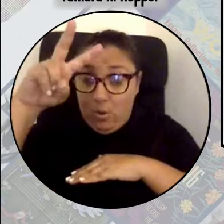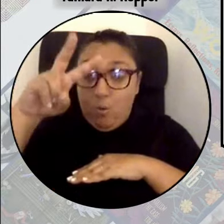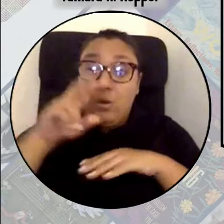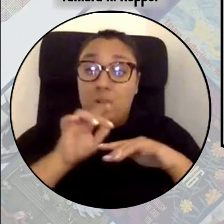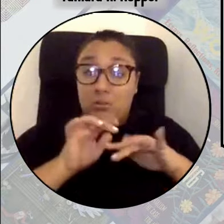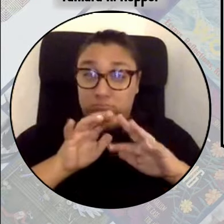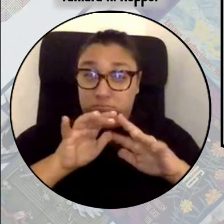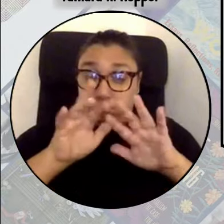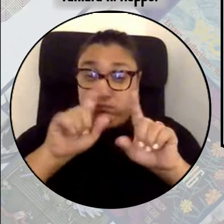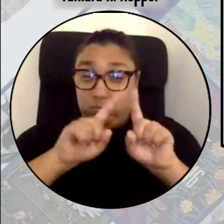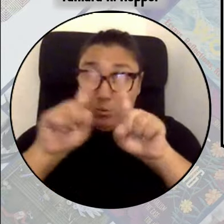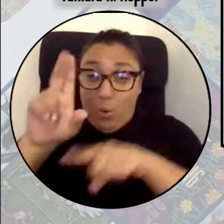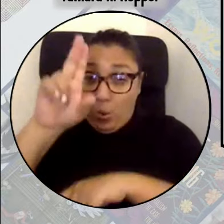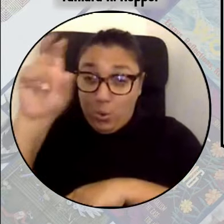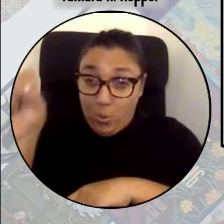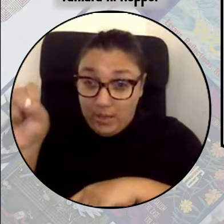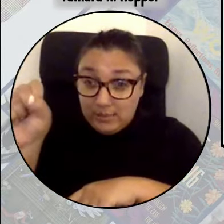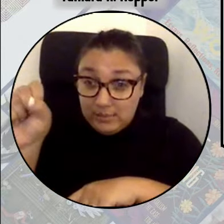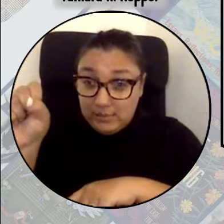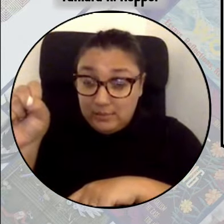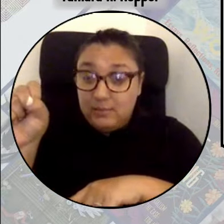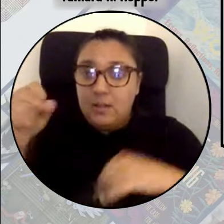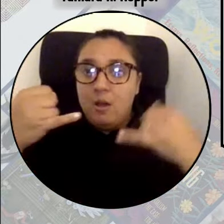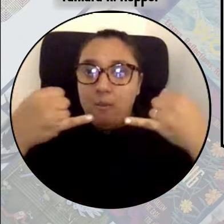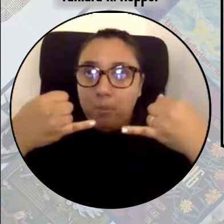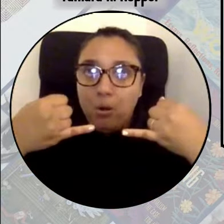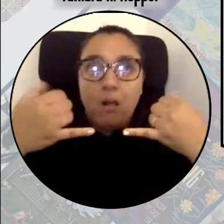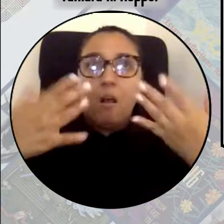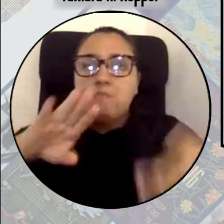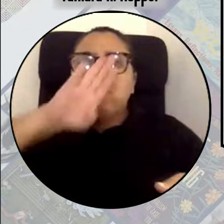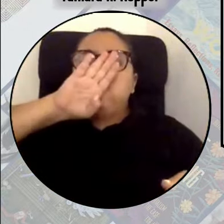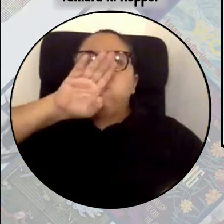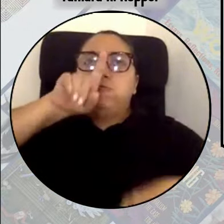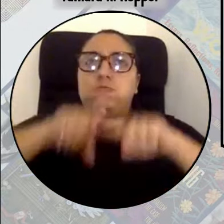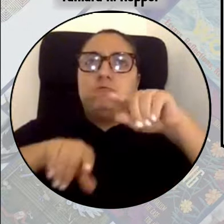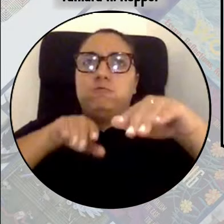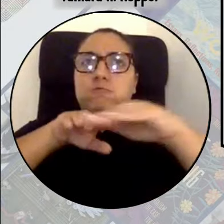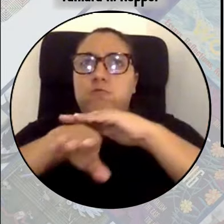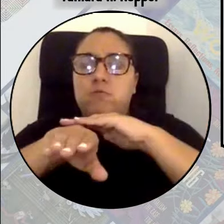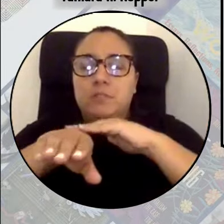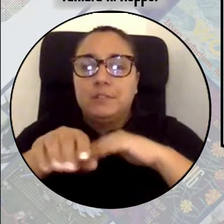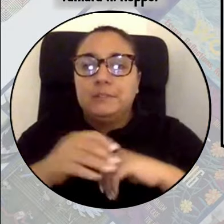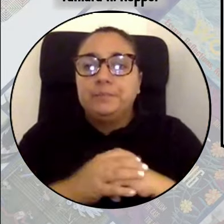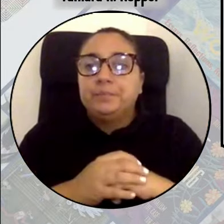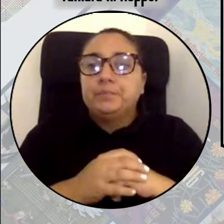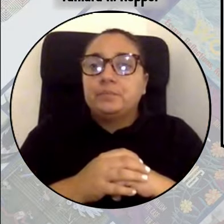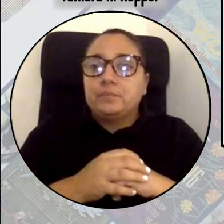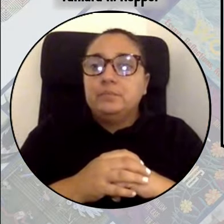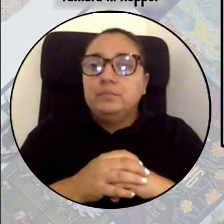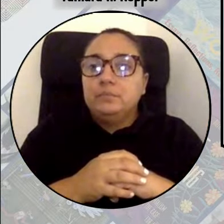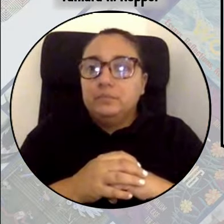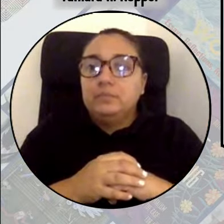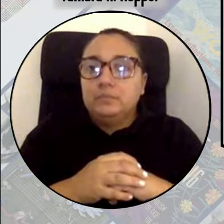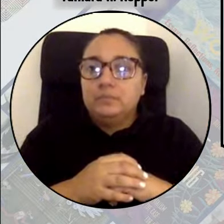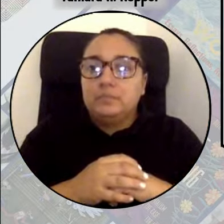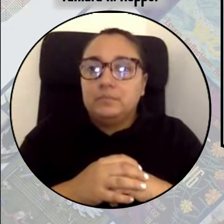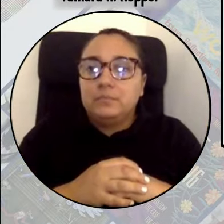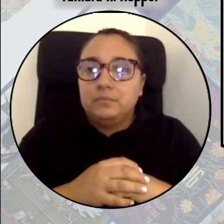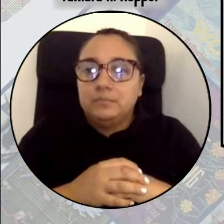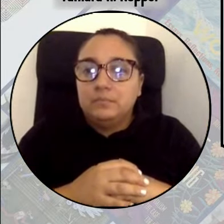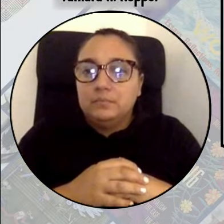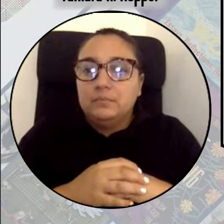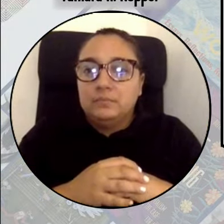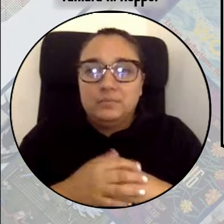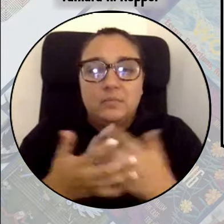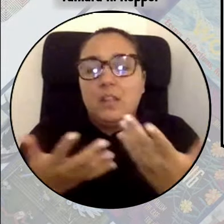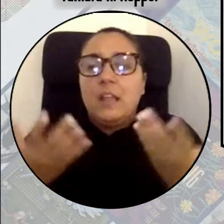It is not a privilege to be turned away. It is not a privilege to be violated. But who racially even gets to that border to try to even make the